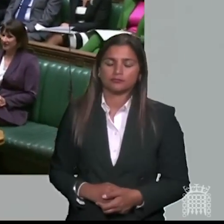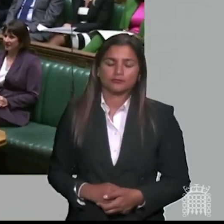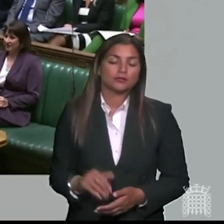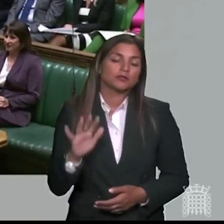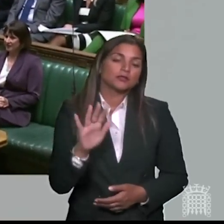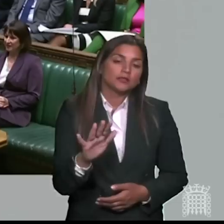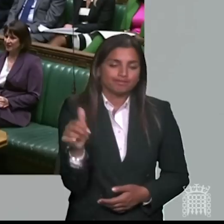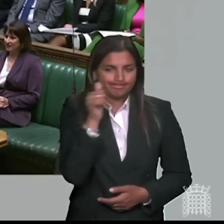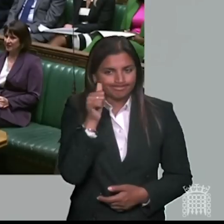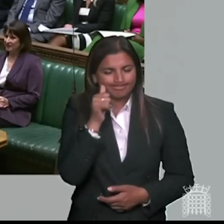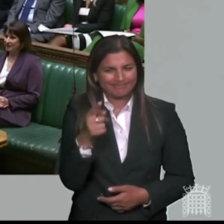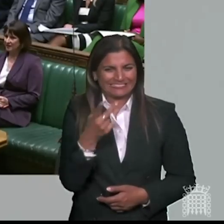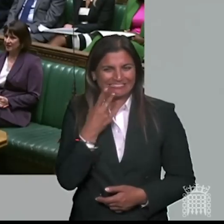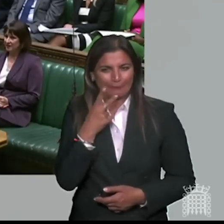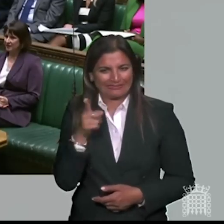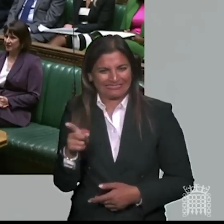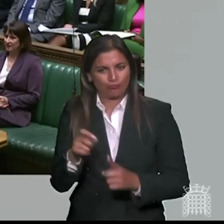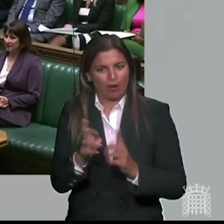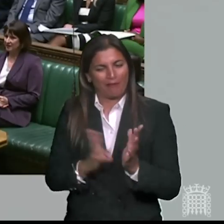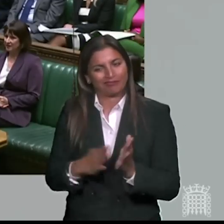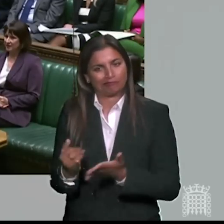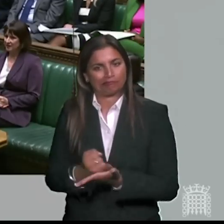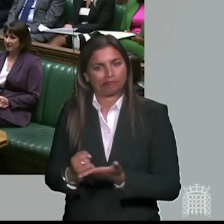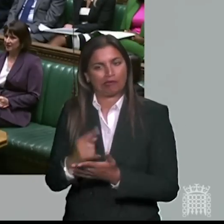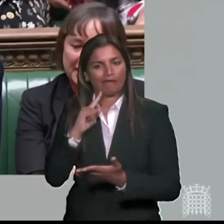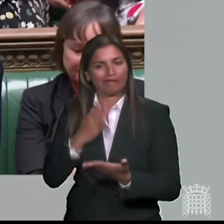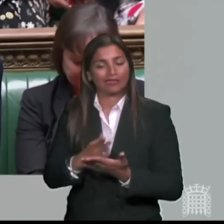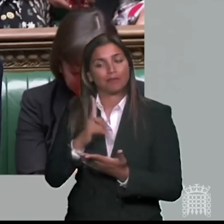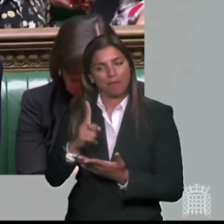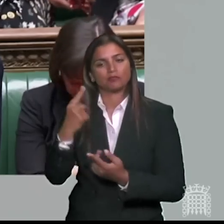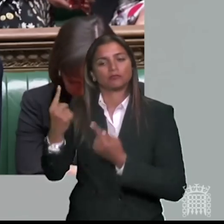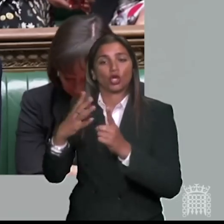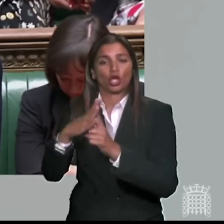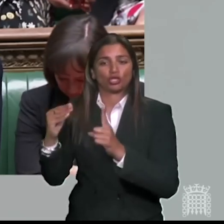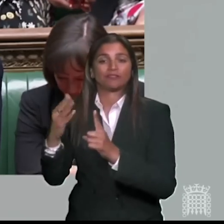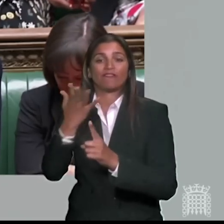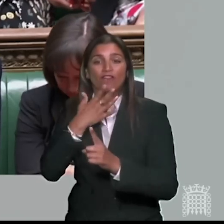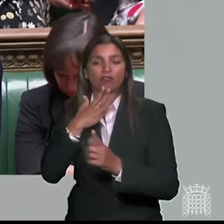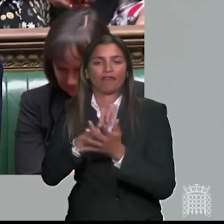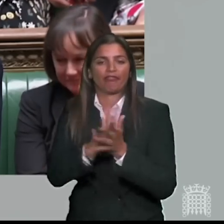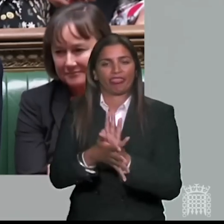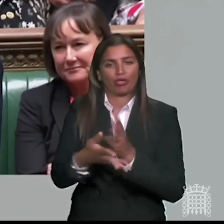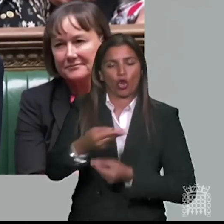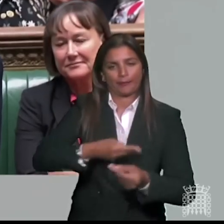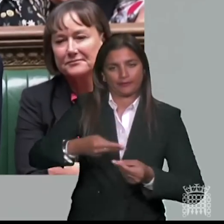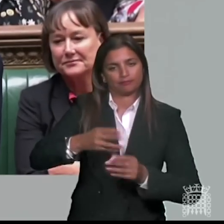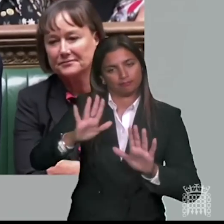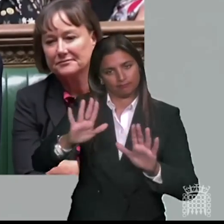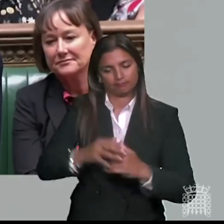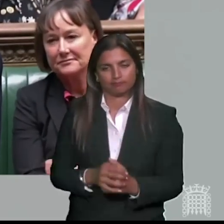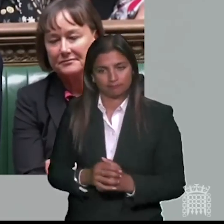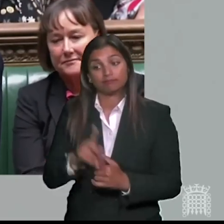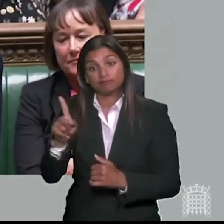Prime Minister isn't very good on facts, but their party did crash the economy. And he will know that according to his own